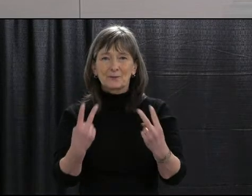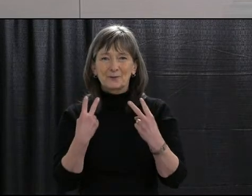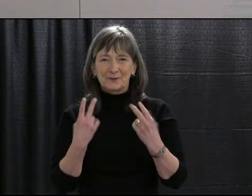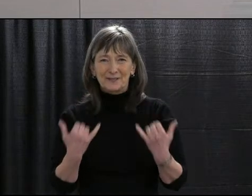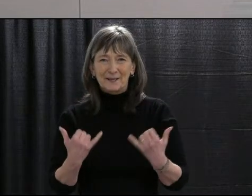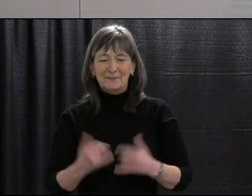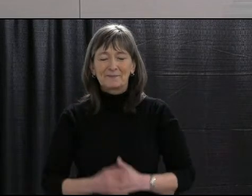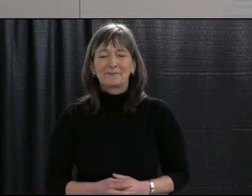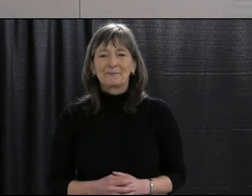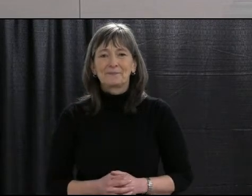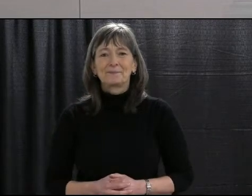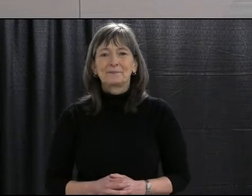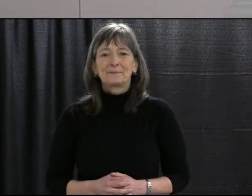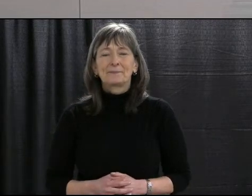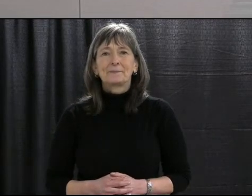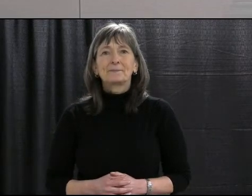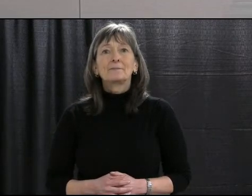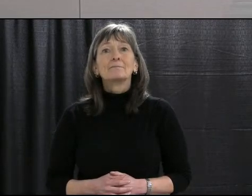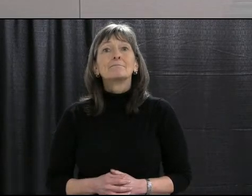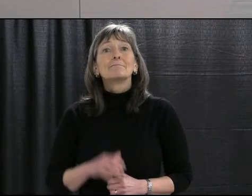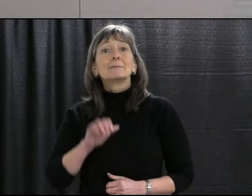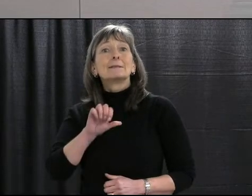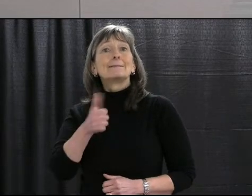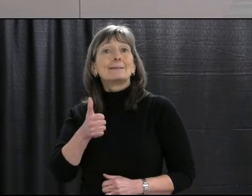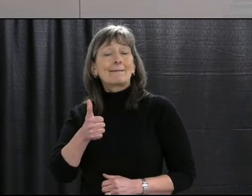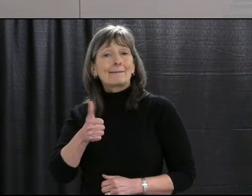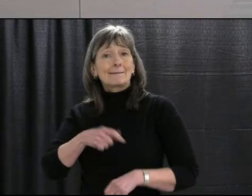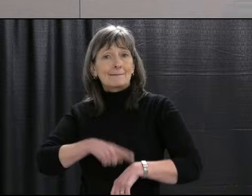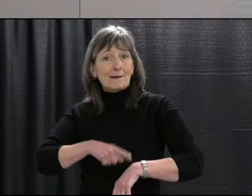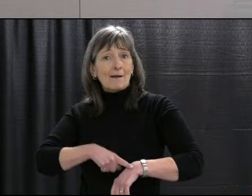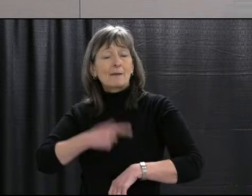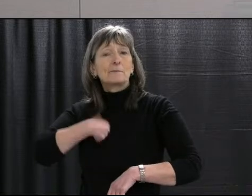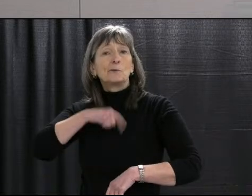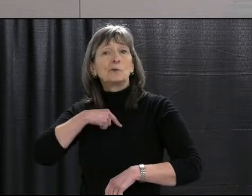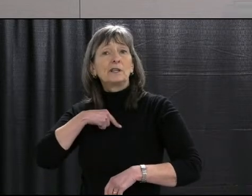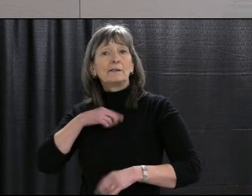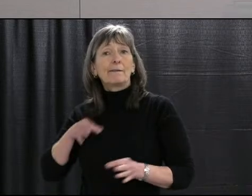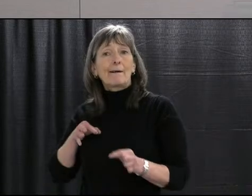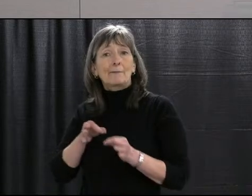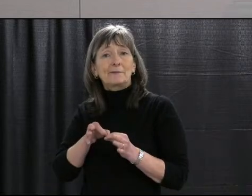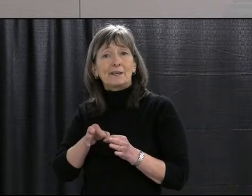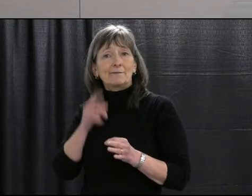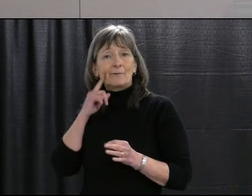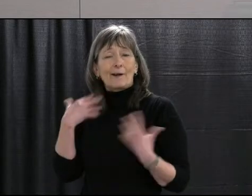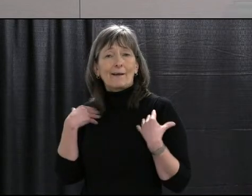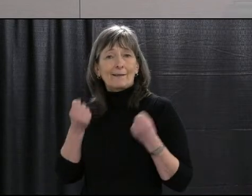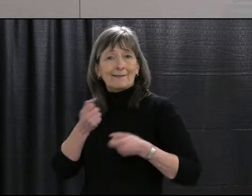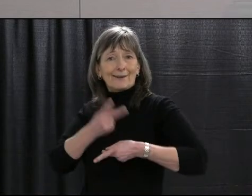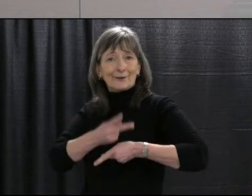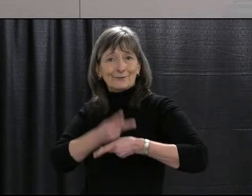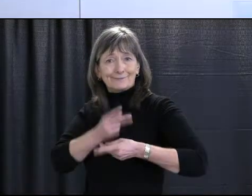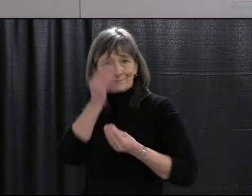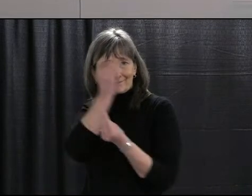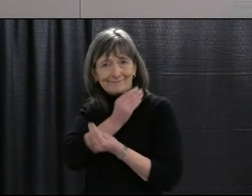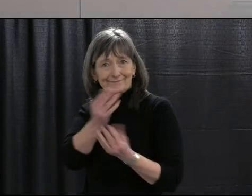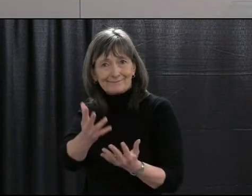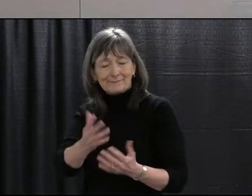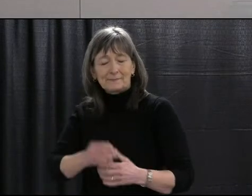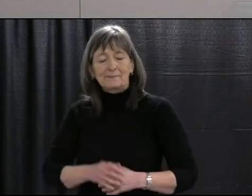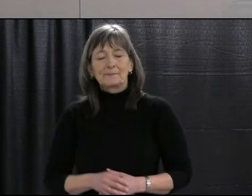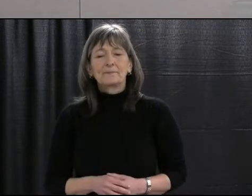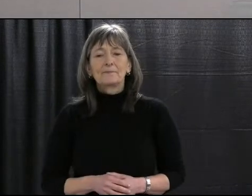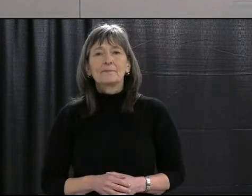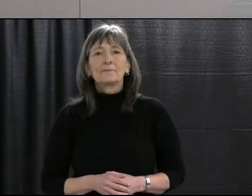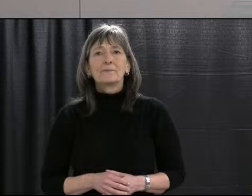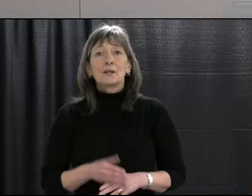us. This is our 10th Healthcare Action Update. And before I jump